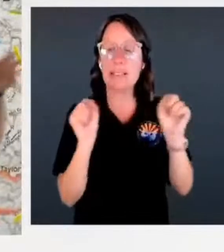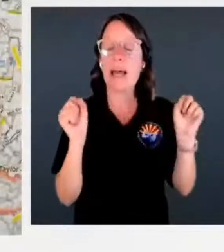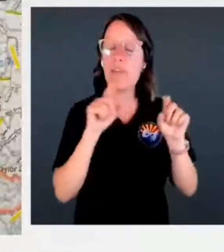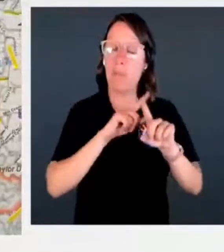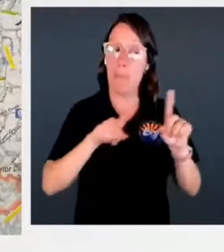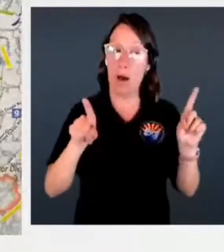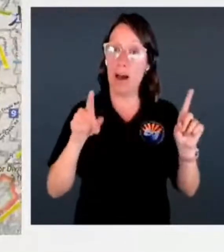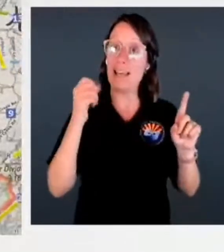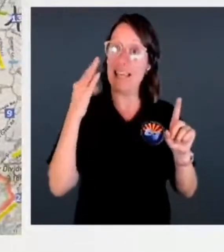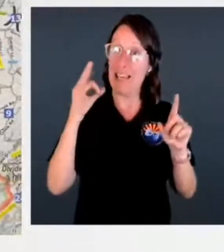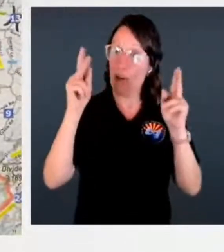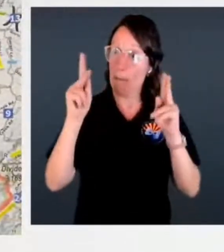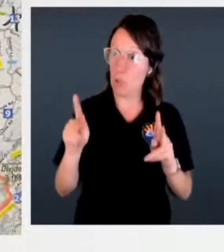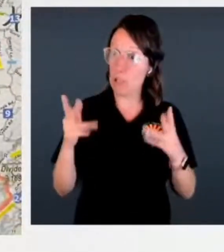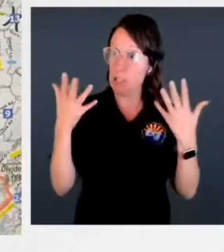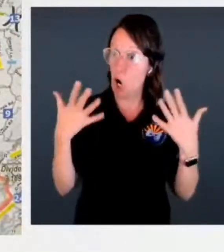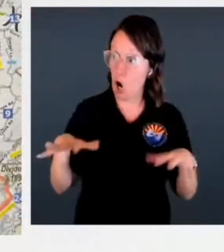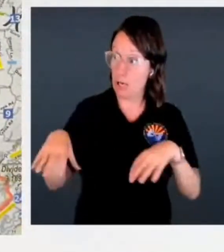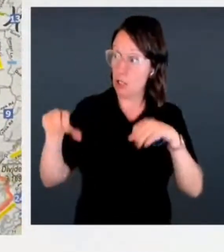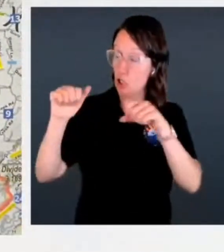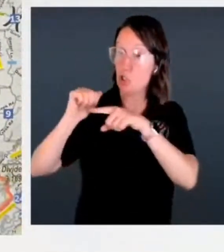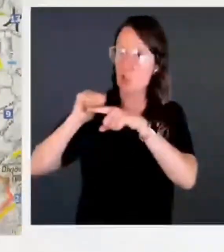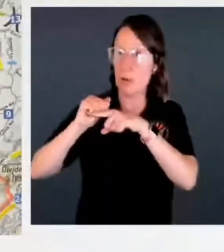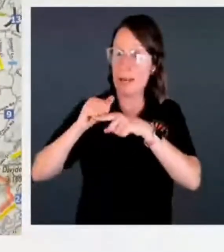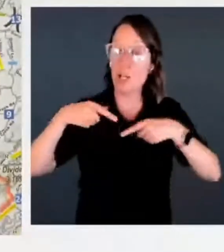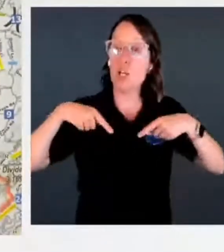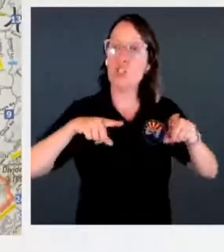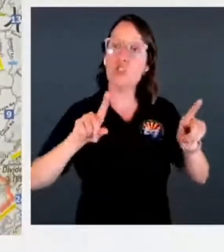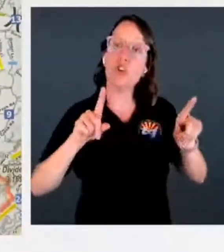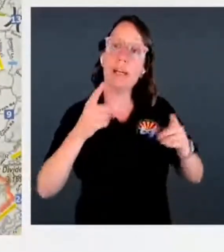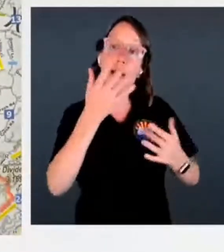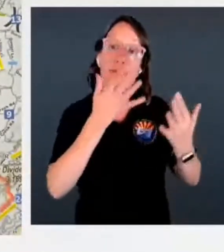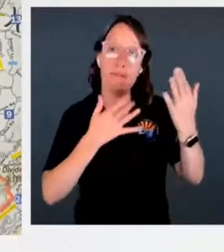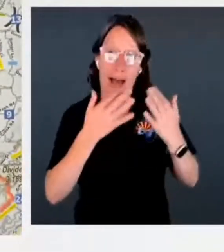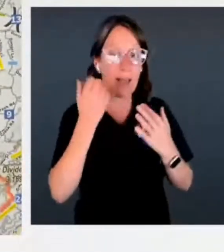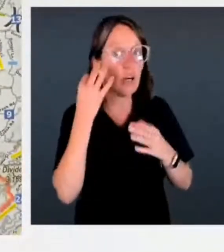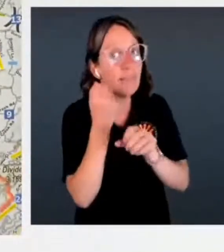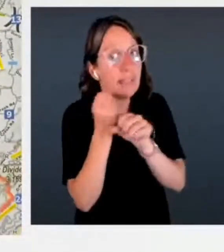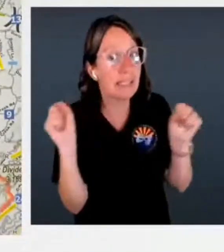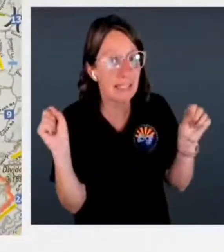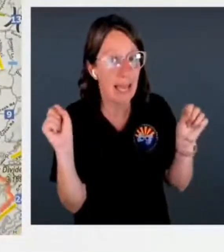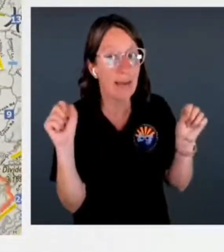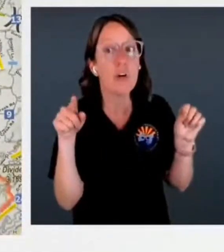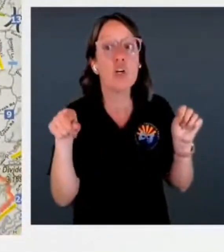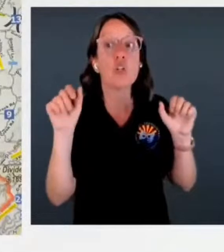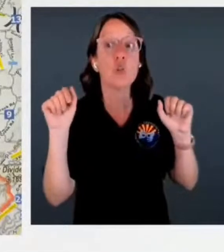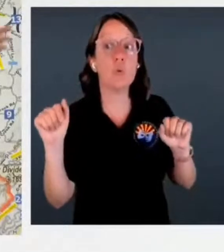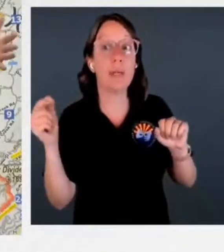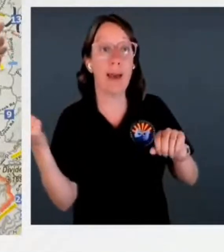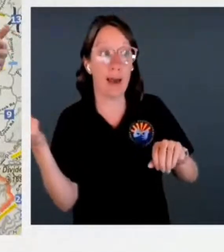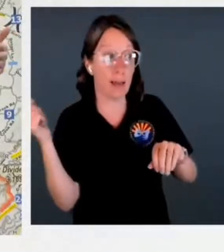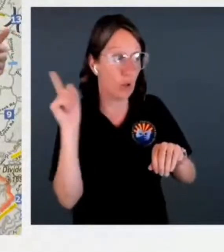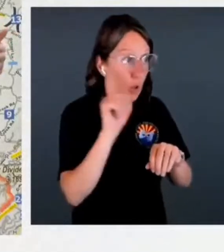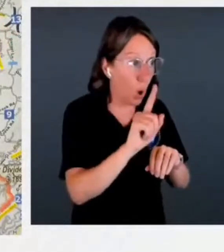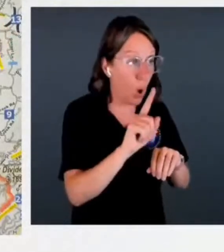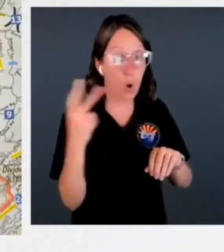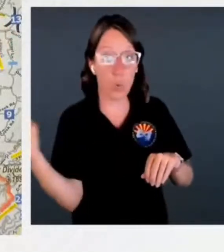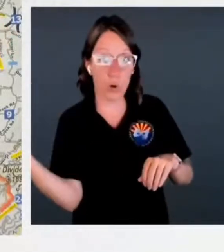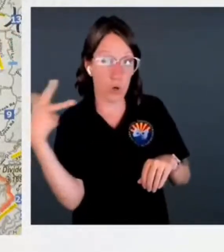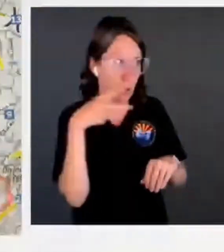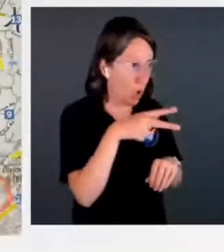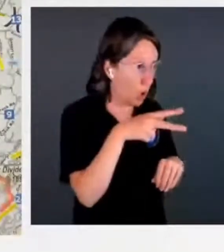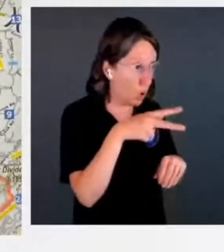you to do is during a fire, if it's safe, you can go to a checkpoint or an area that's closed off, and get permission to go in and take care